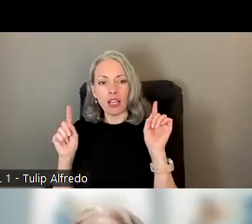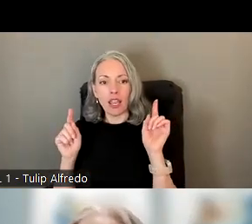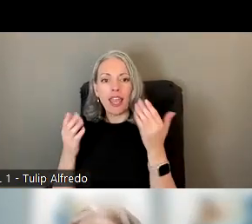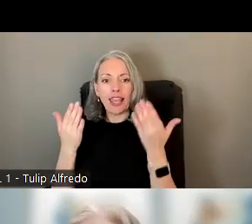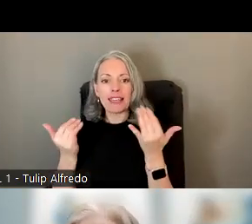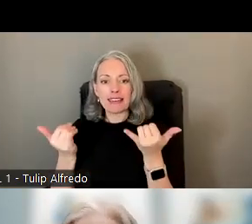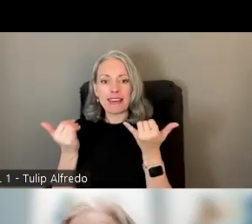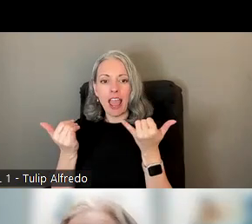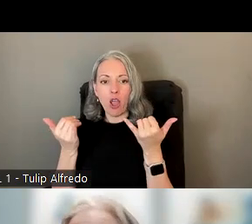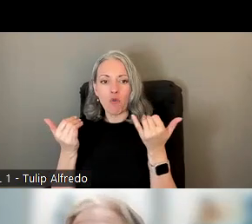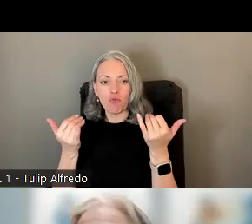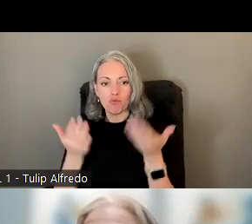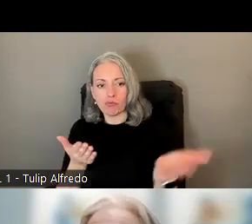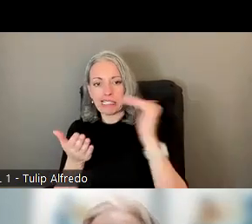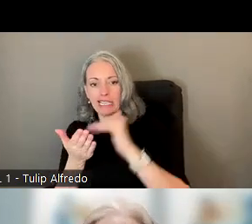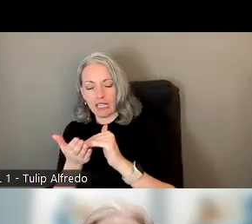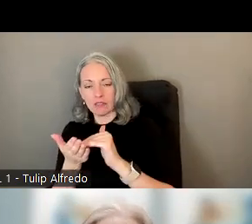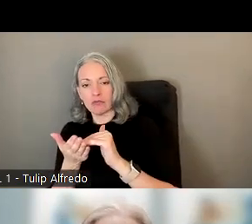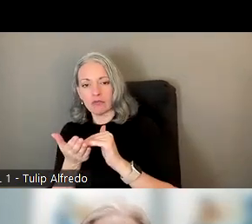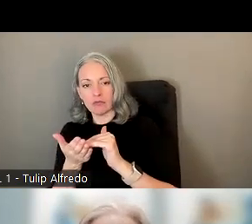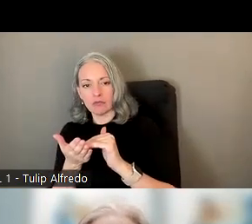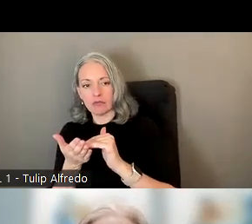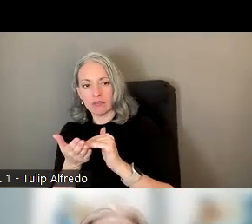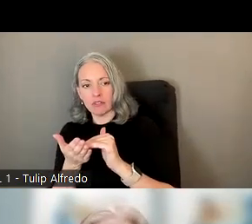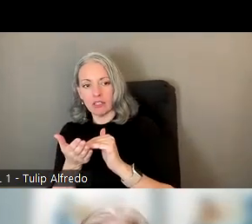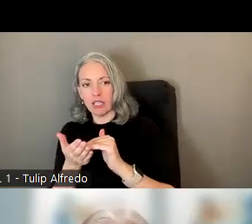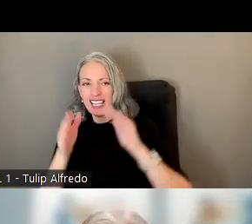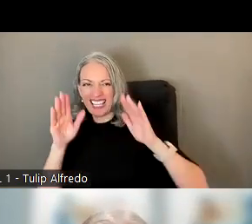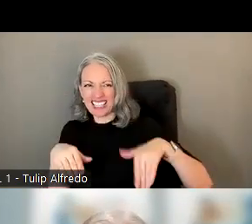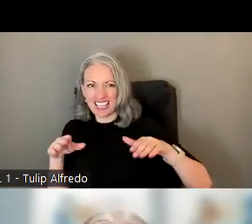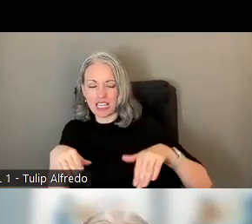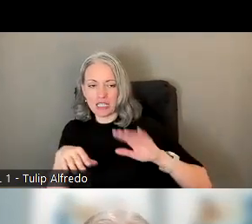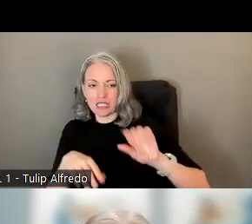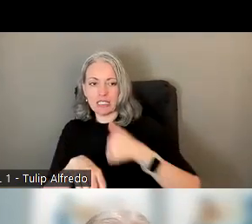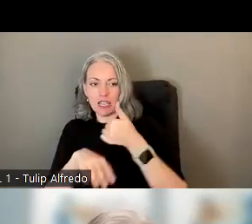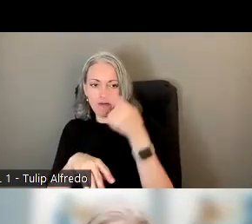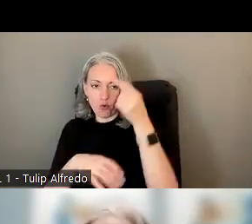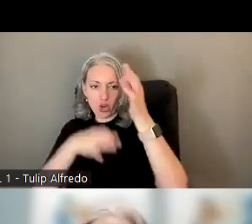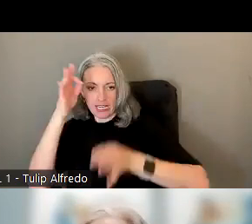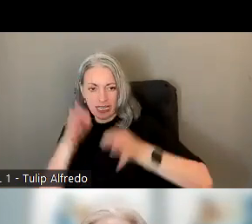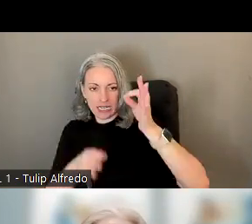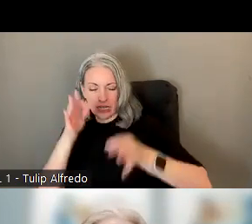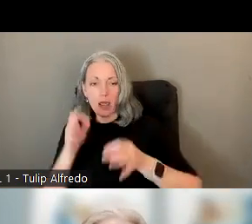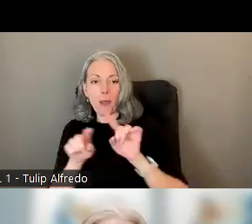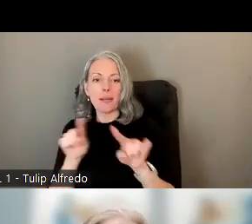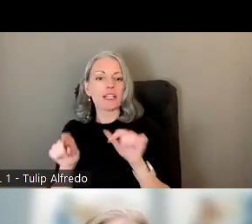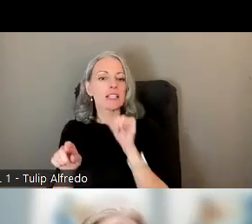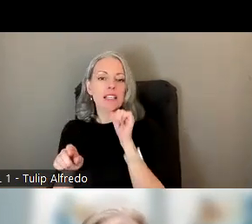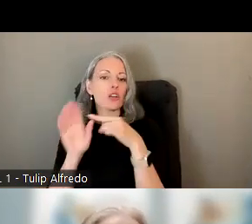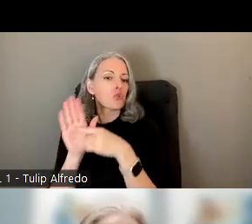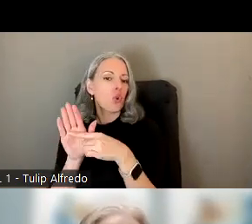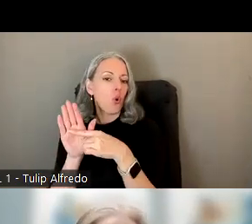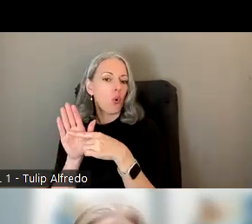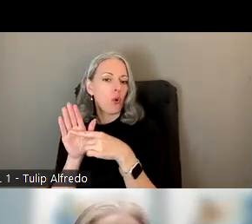to appropriations. Last I looked, it has not yet been set for a hearing, but it also doesn't show as being held